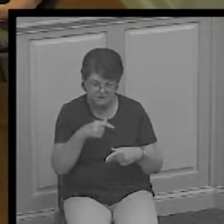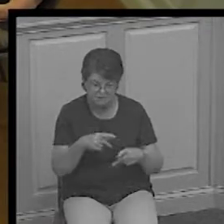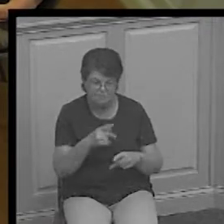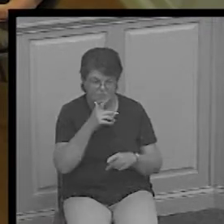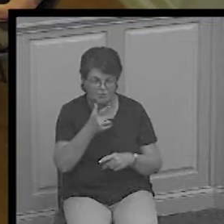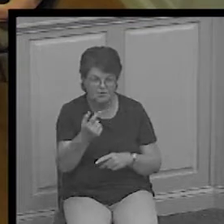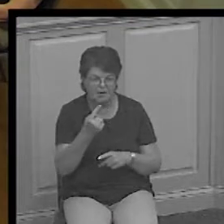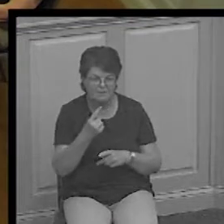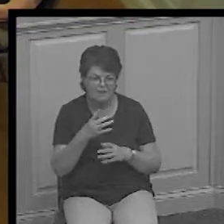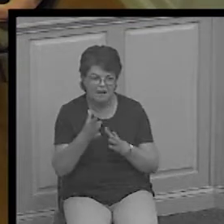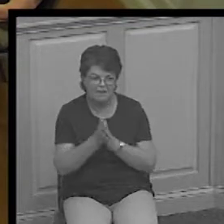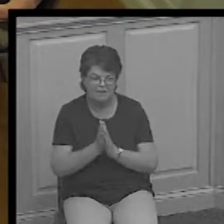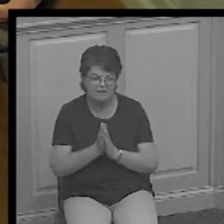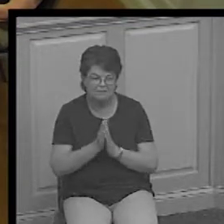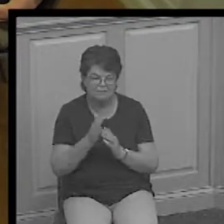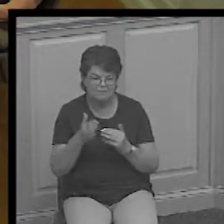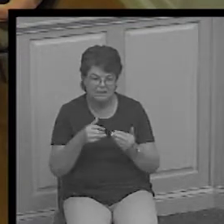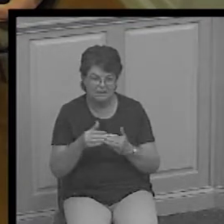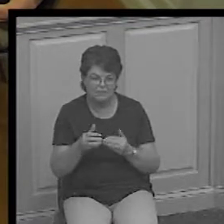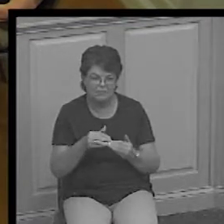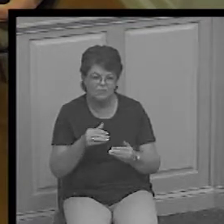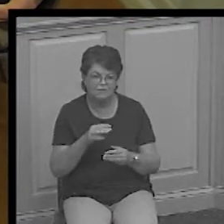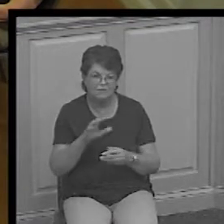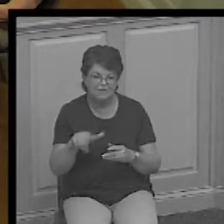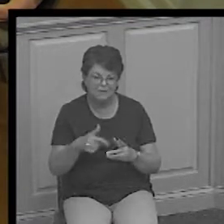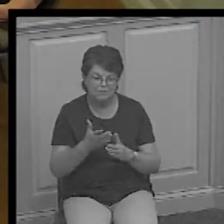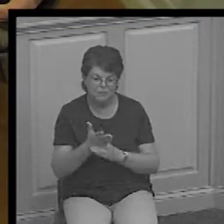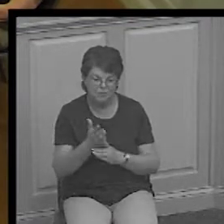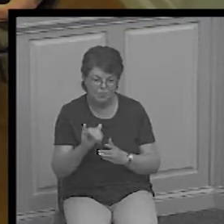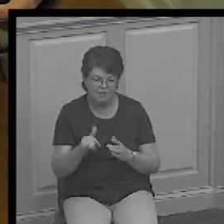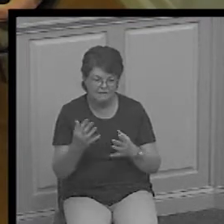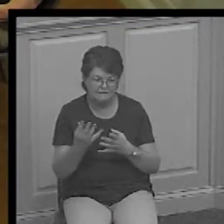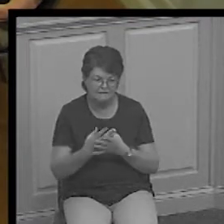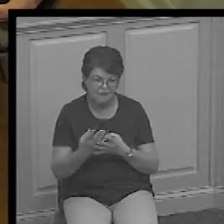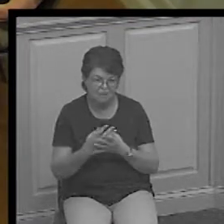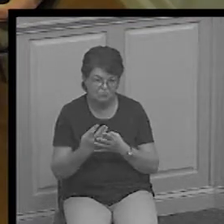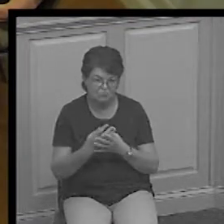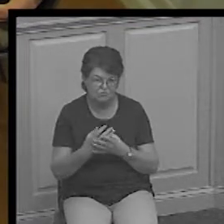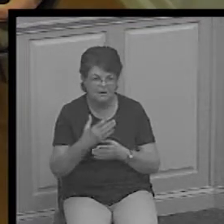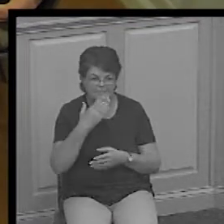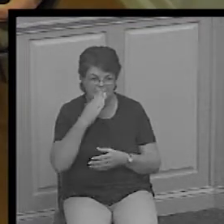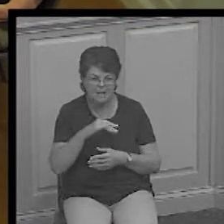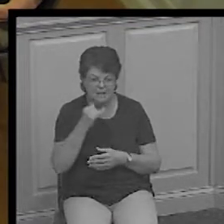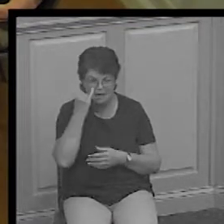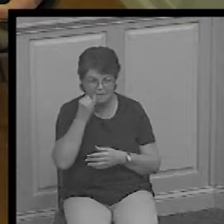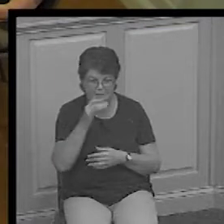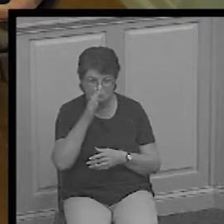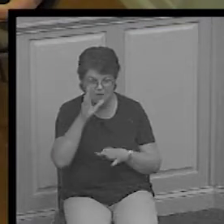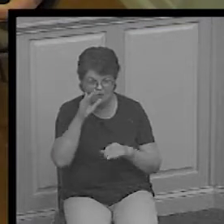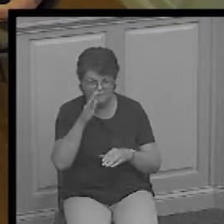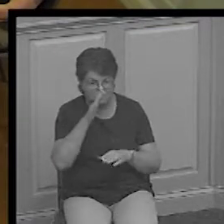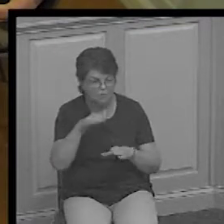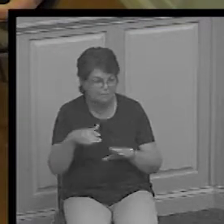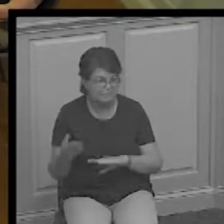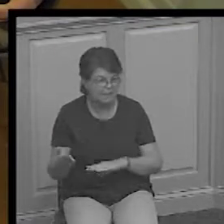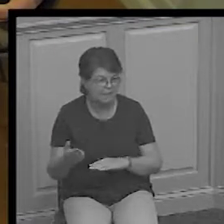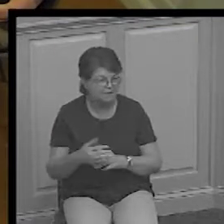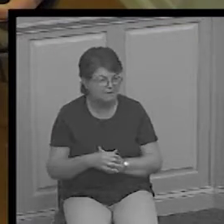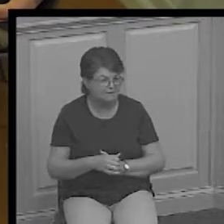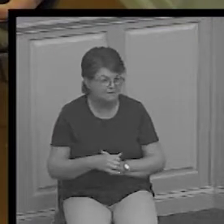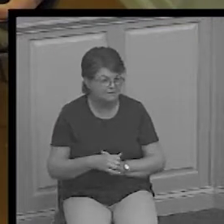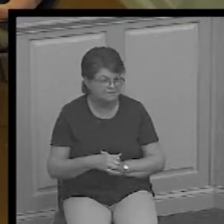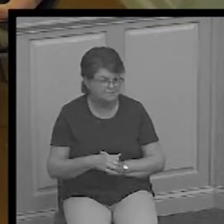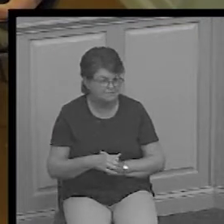anyway. So I think that the good ideas are going to get through that filter and the bad ideas will hopefully die. So how did, Go